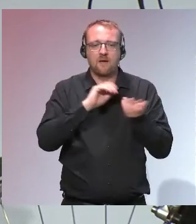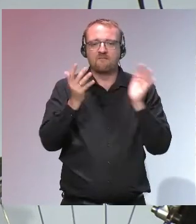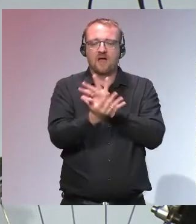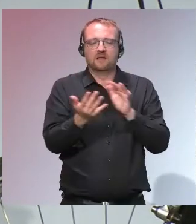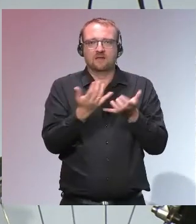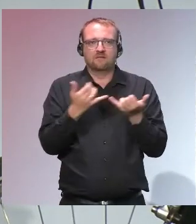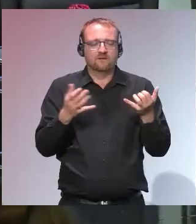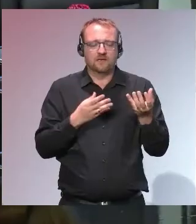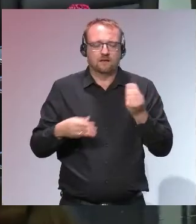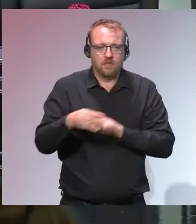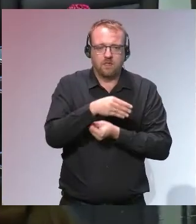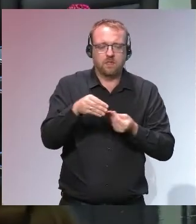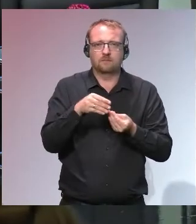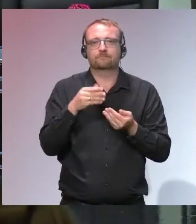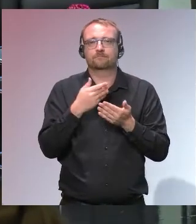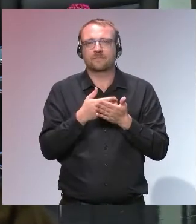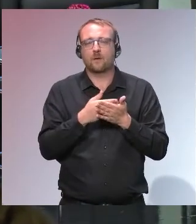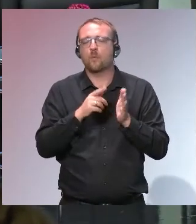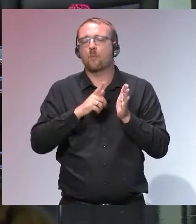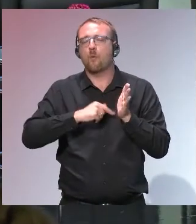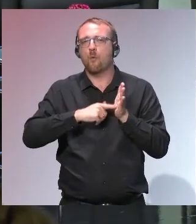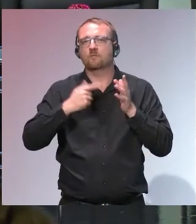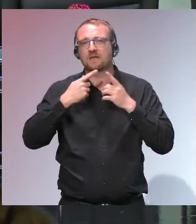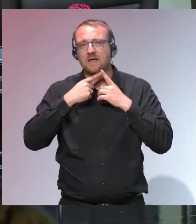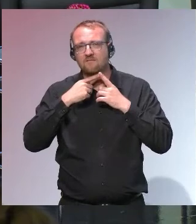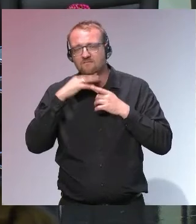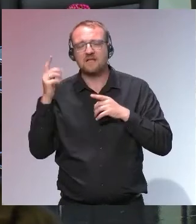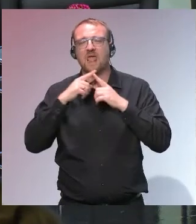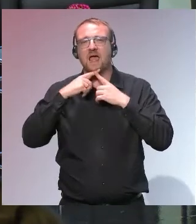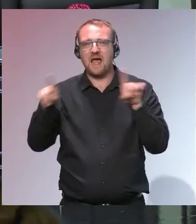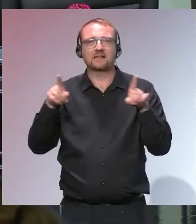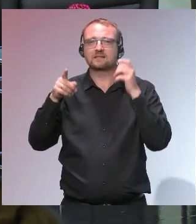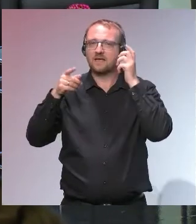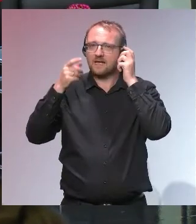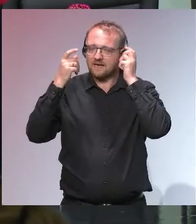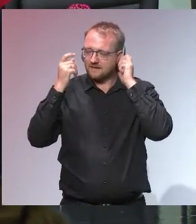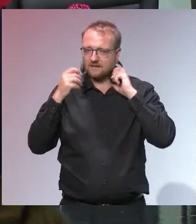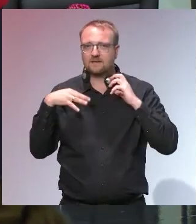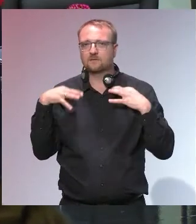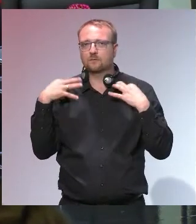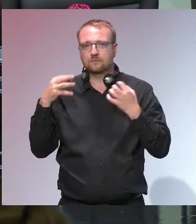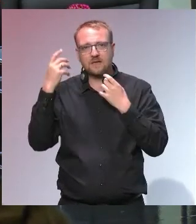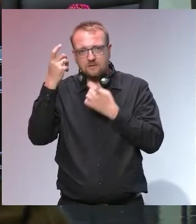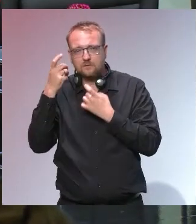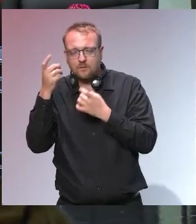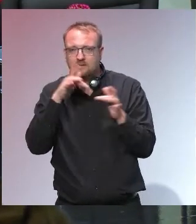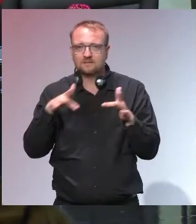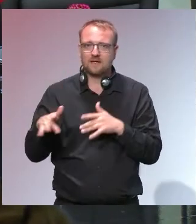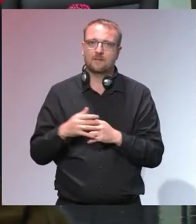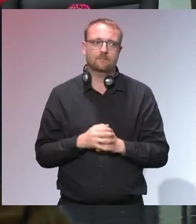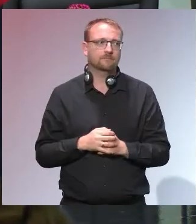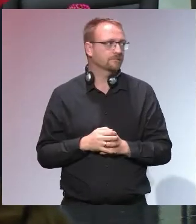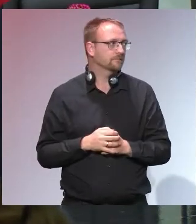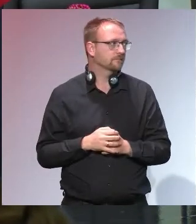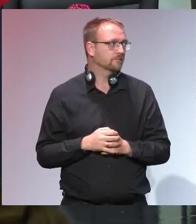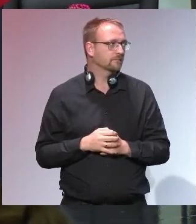worries. Also auch hier Information, möglichst niederschwellig und ganz sicher auch das